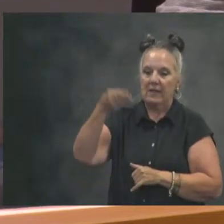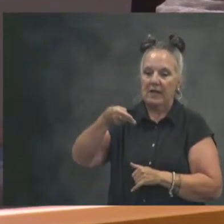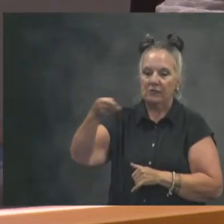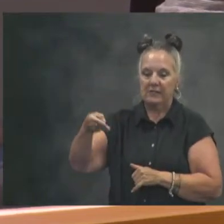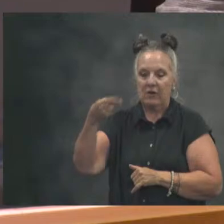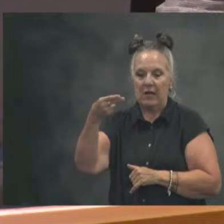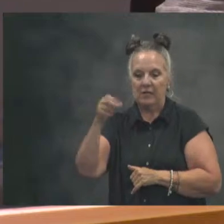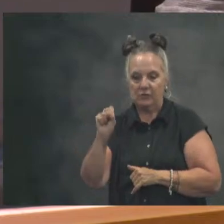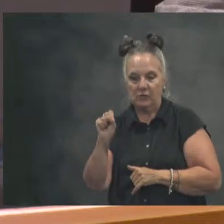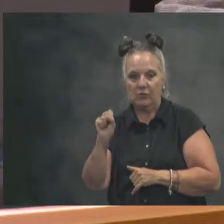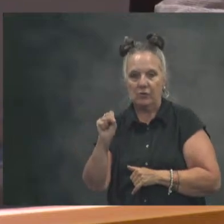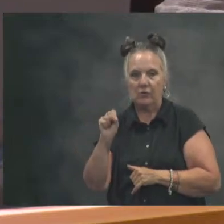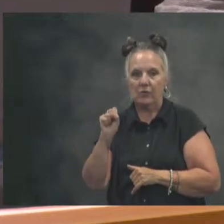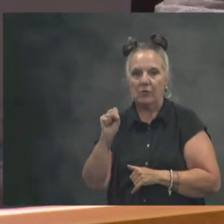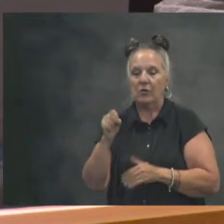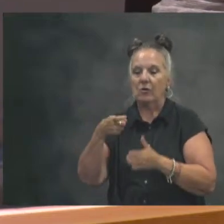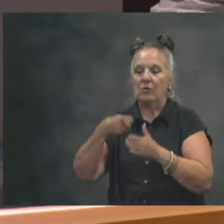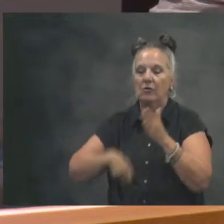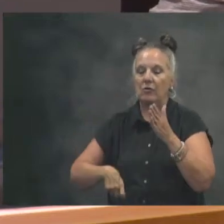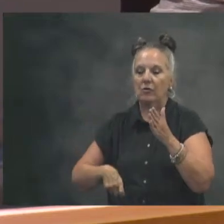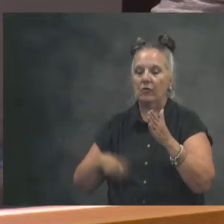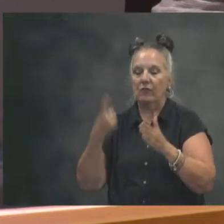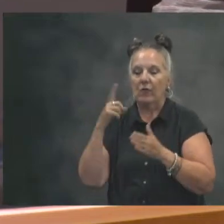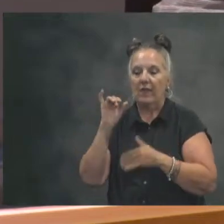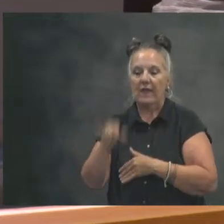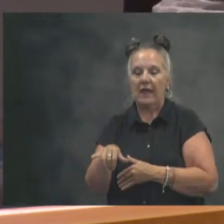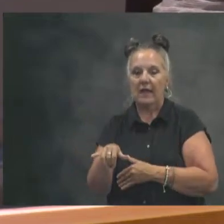Bear Communications, Inc. at a cost of